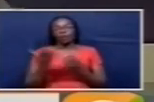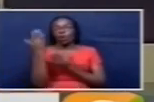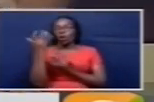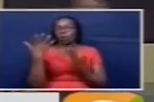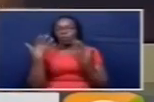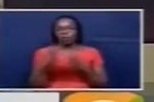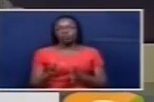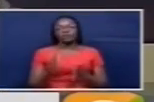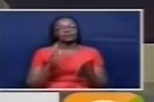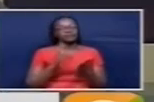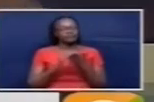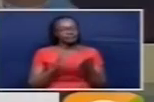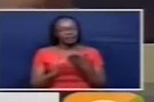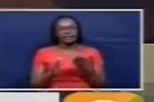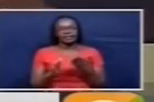that